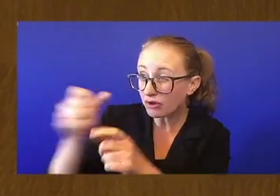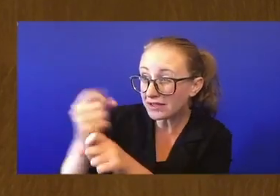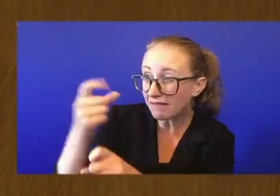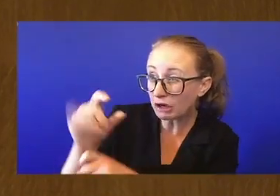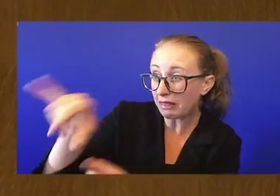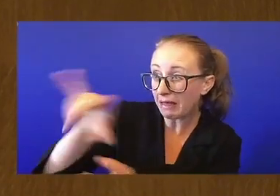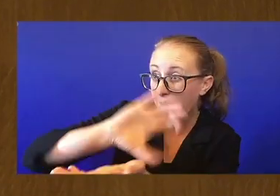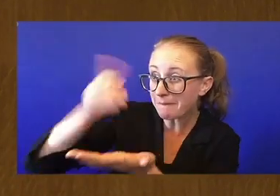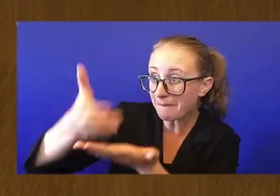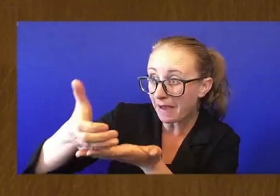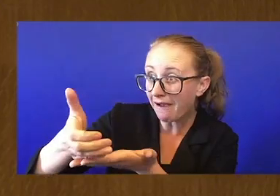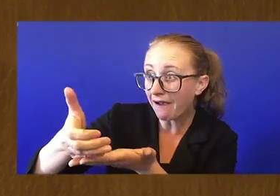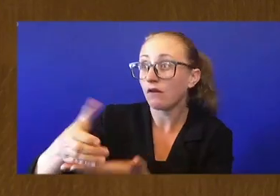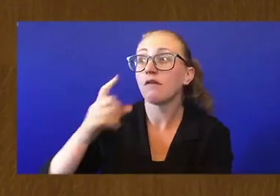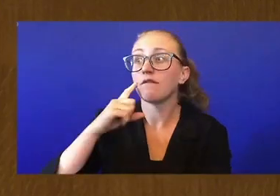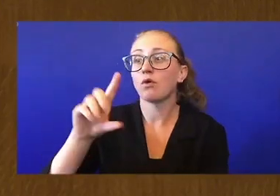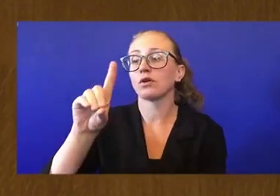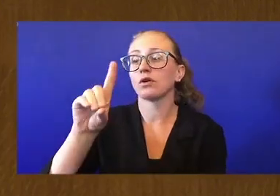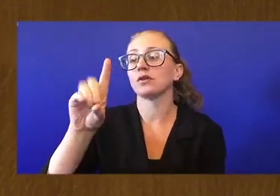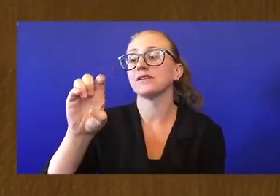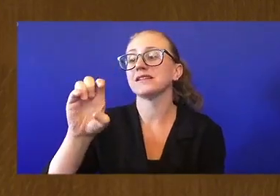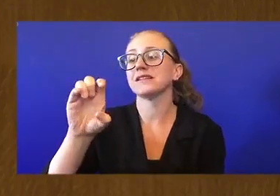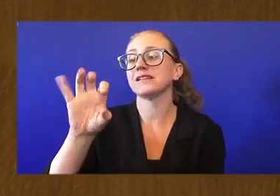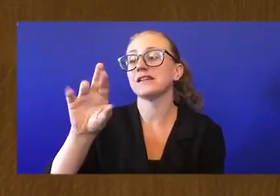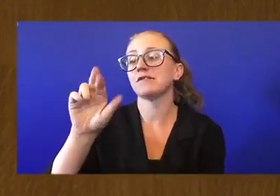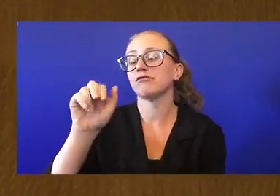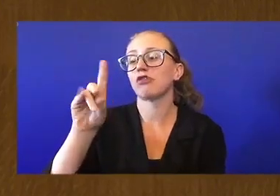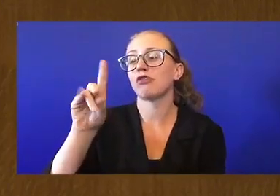defrauding Medicare. It's a lot.